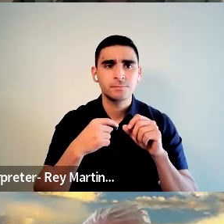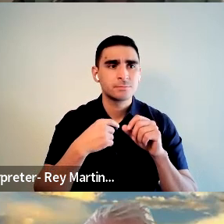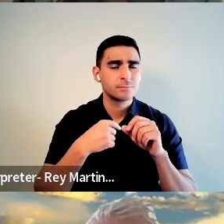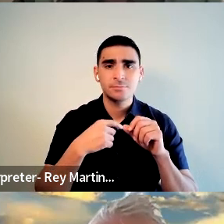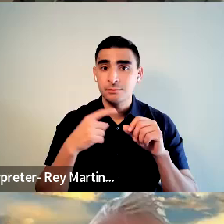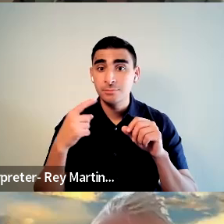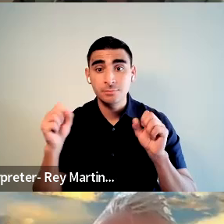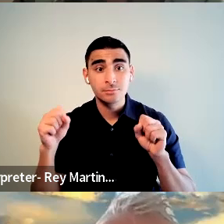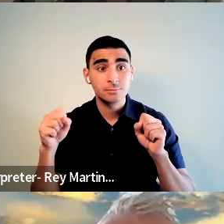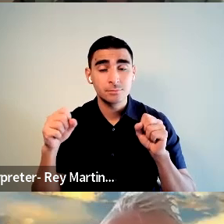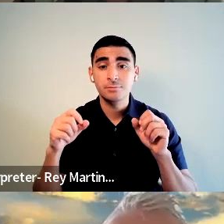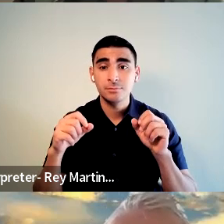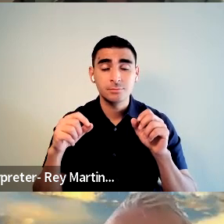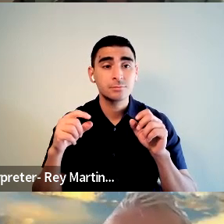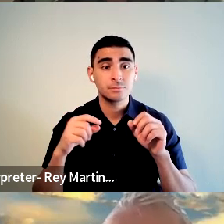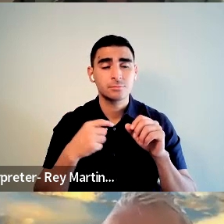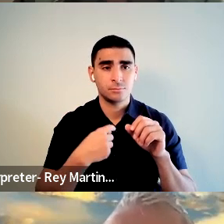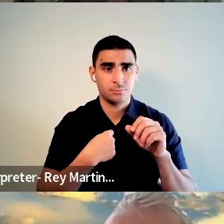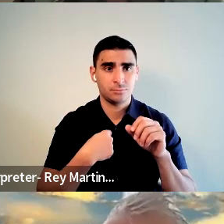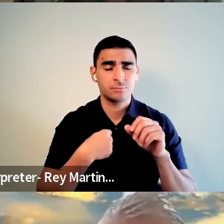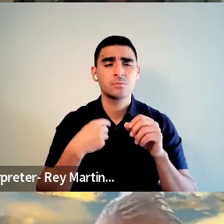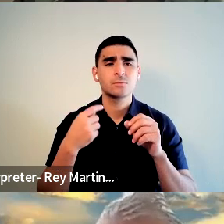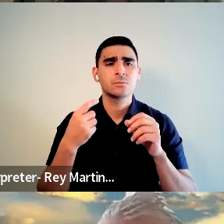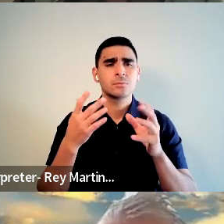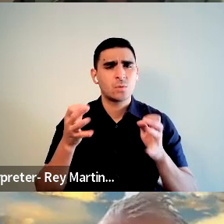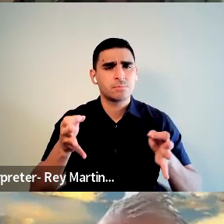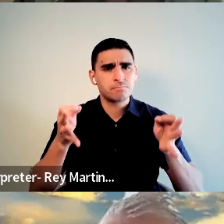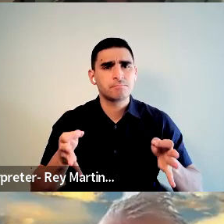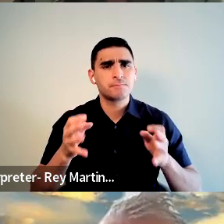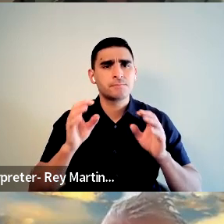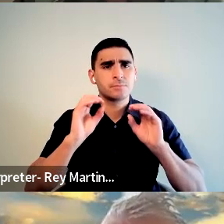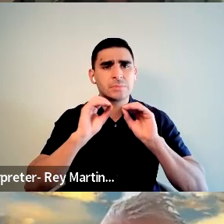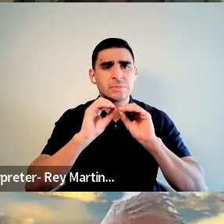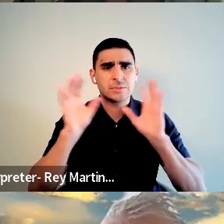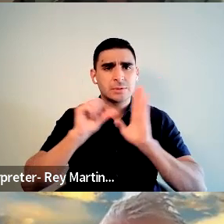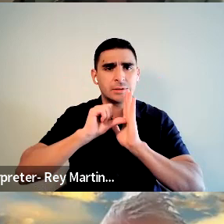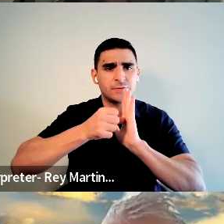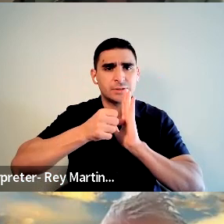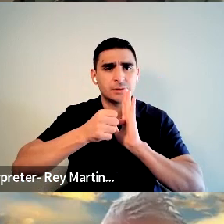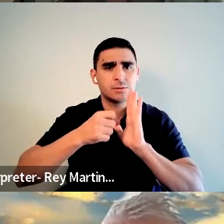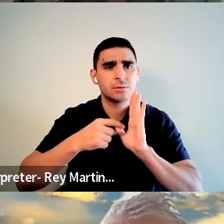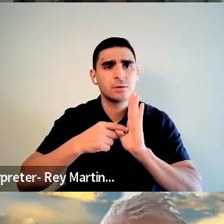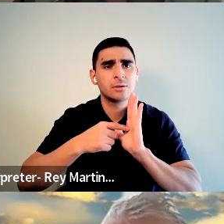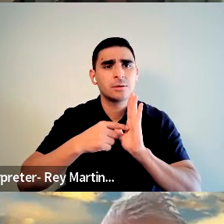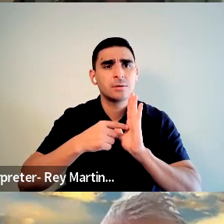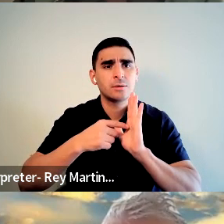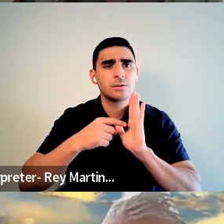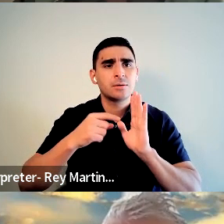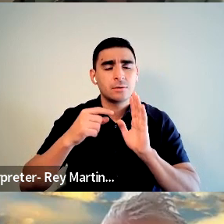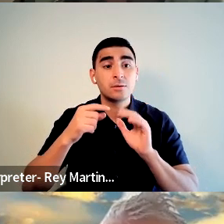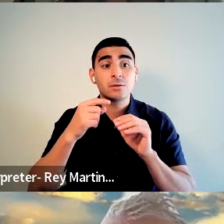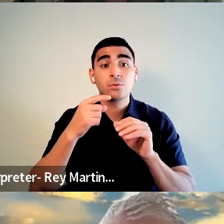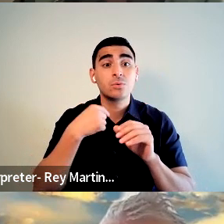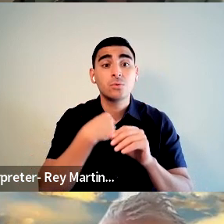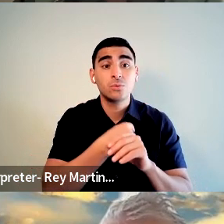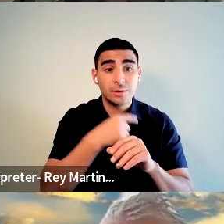can hear you. Here. Yes. I want to be sure to make this point that our entire, when we're talking